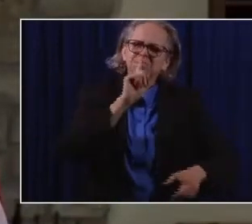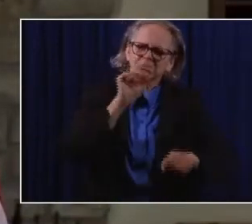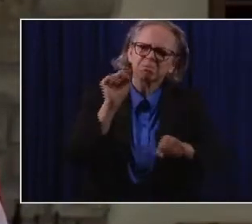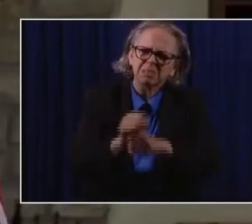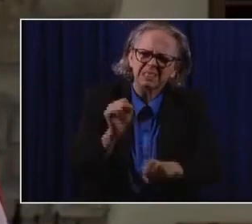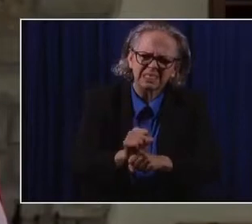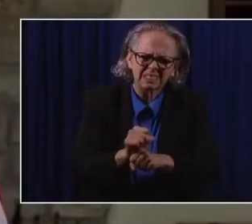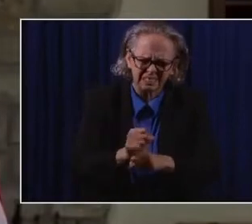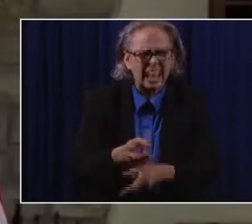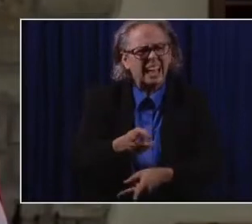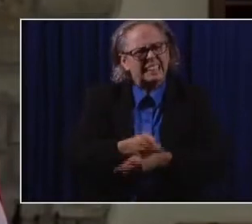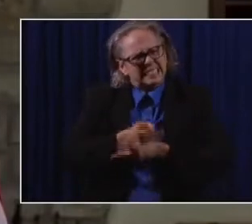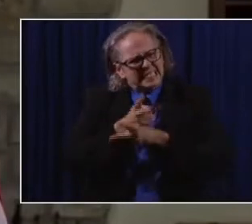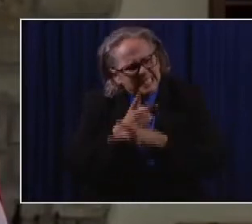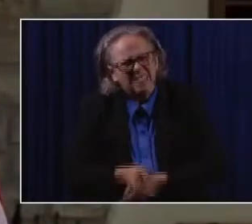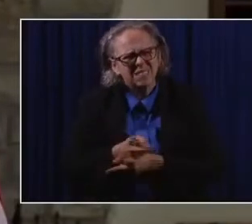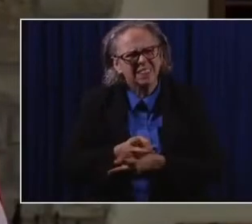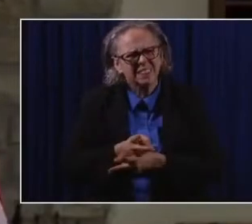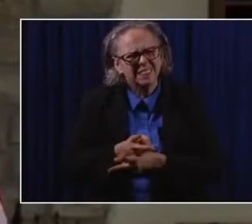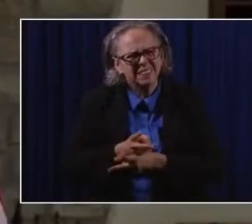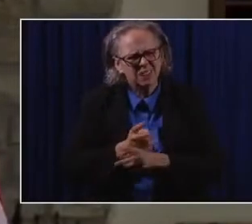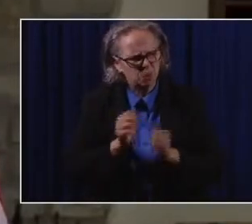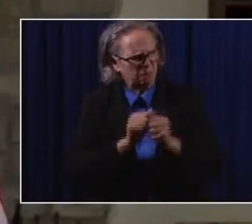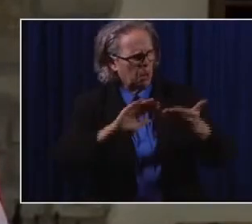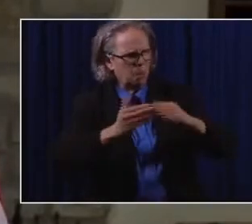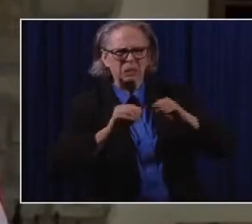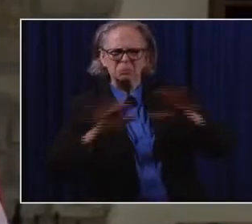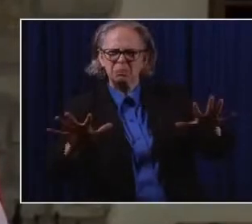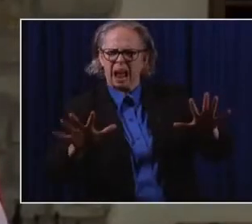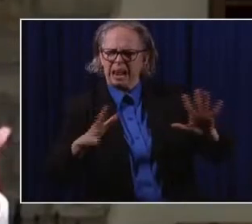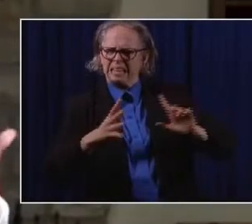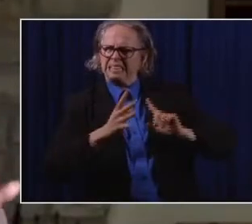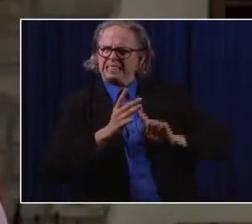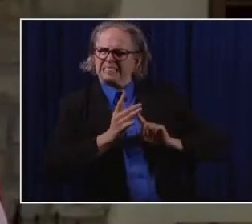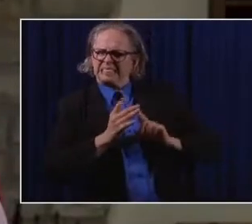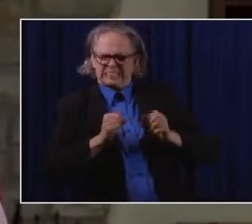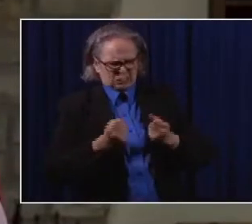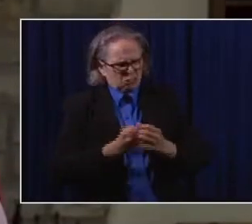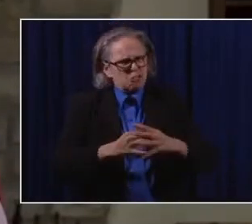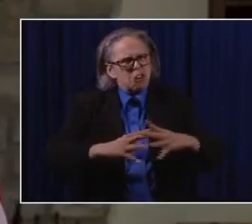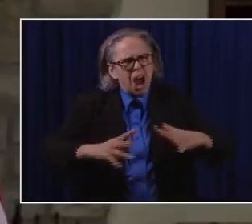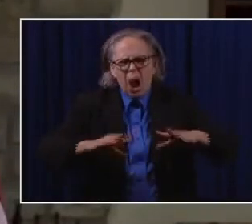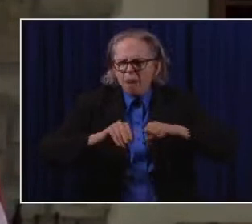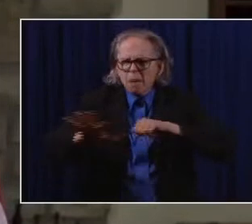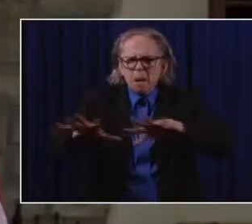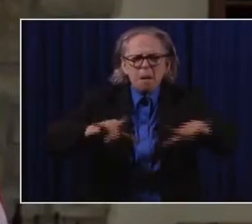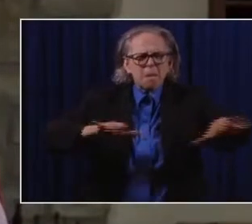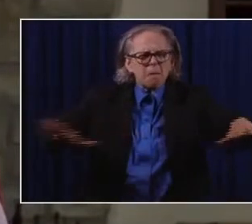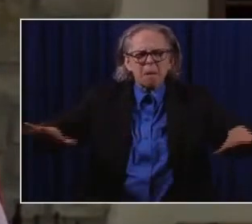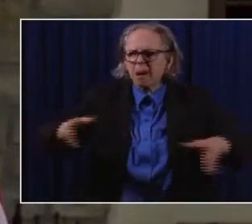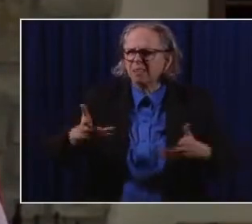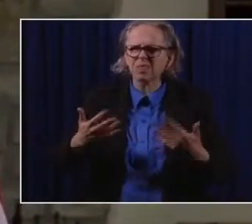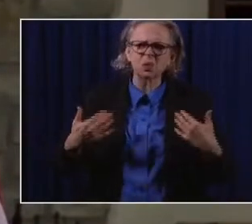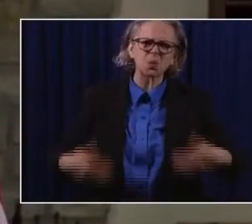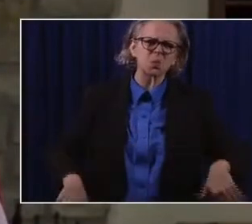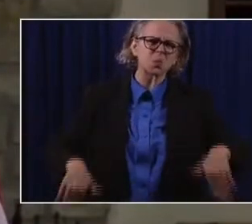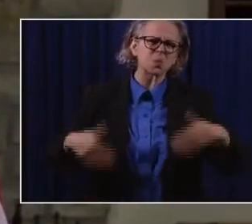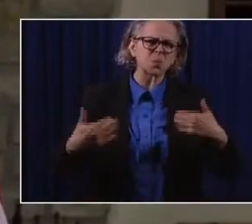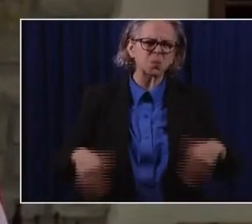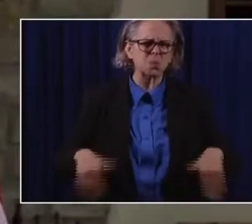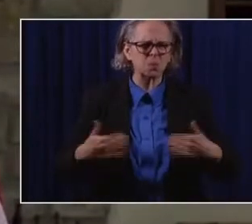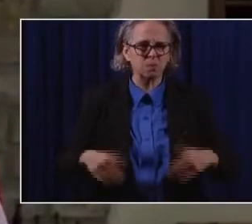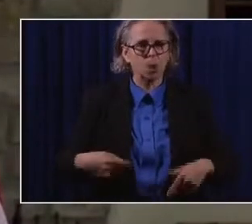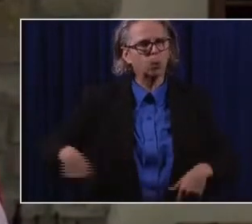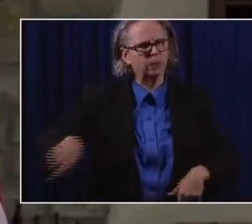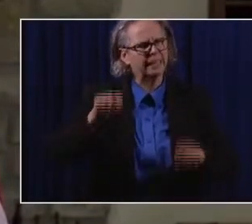can turn this down. We can turn this heat down, and we can get back to a simmer of this virus instead